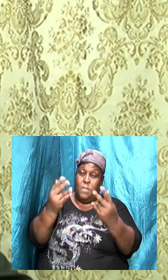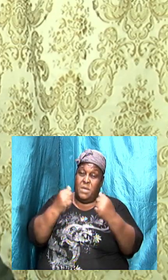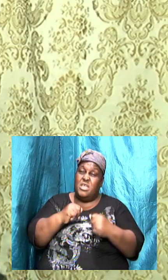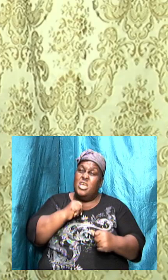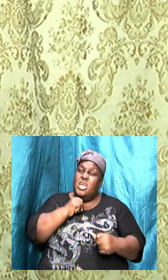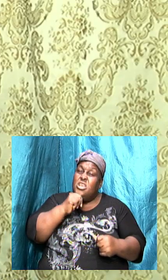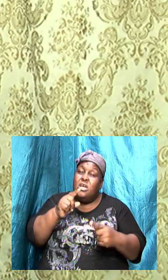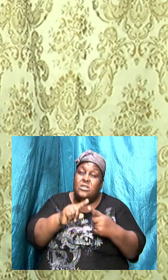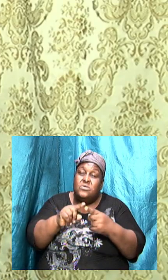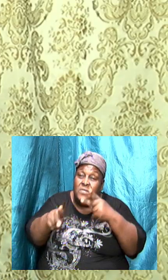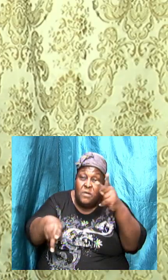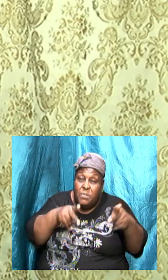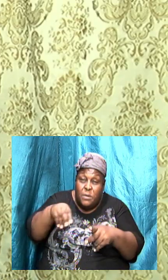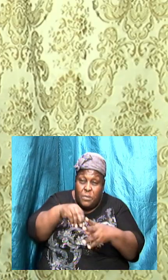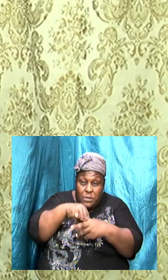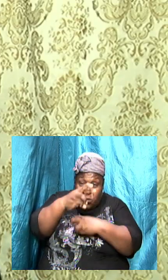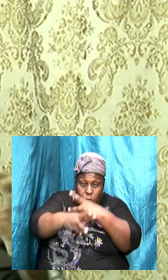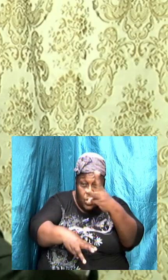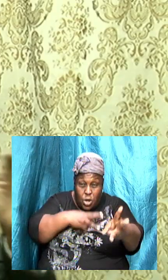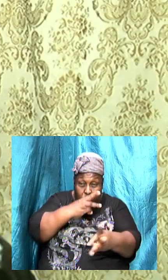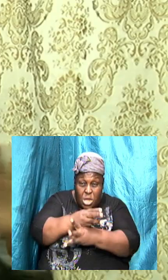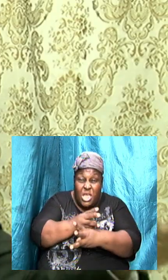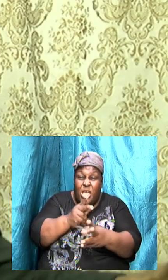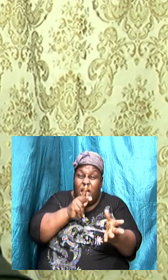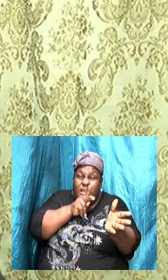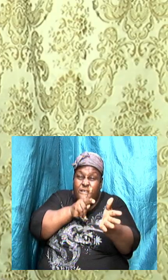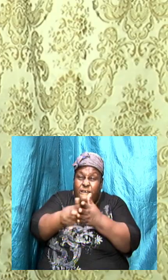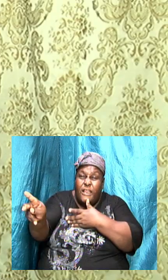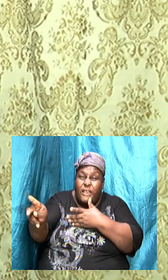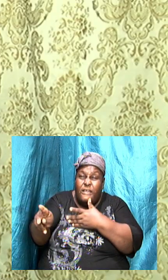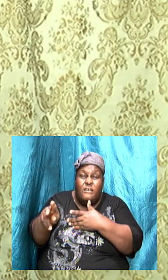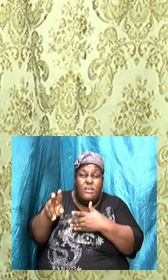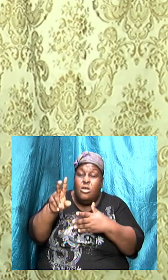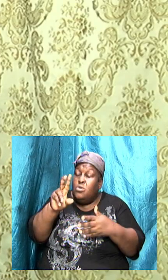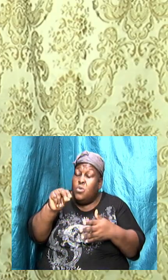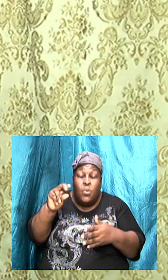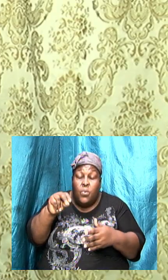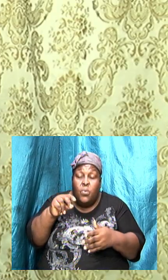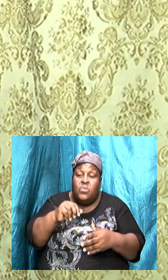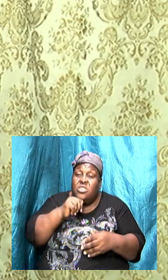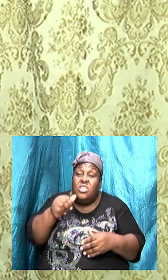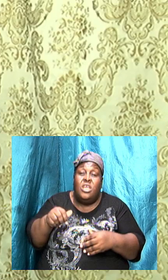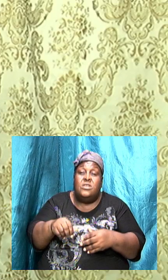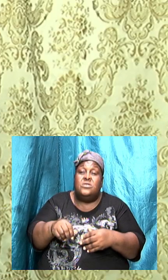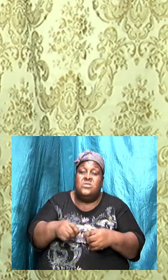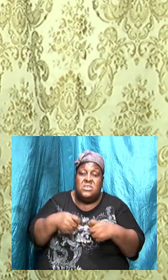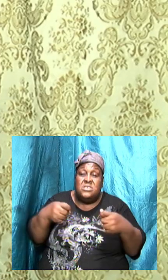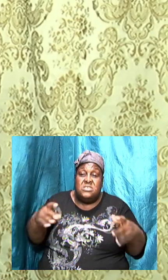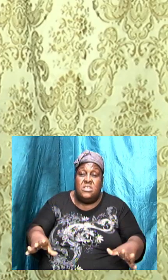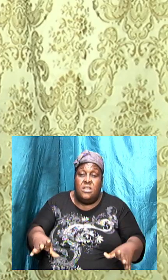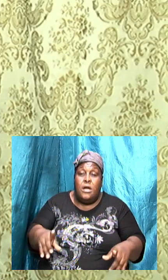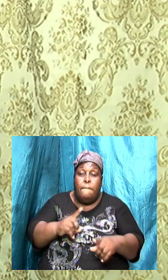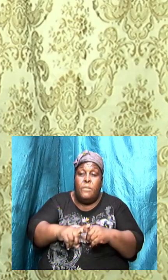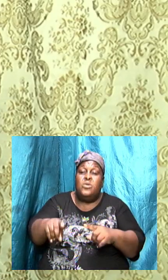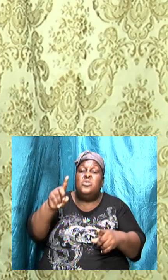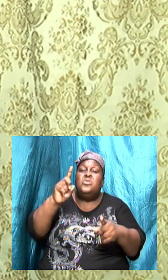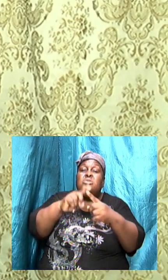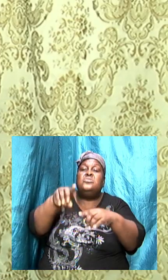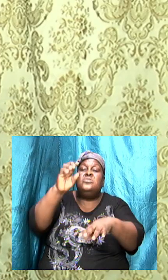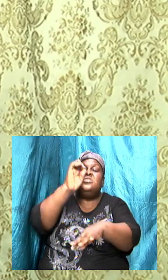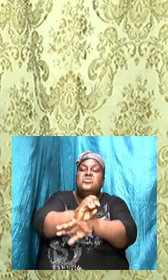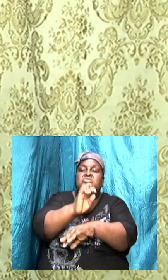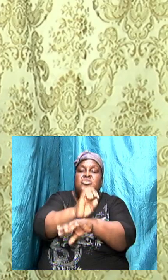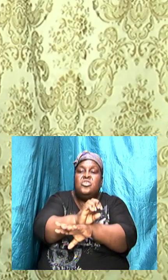all the atrocities and killing and maiming people. No, not to the world. To the church, to the people